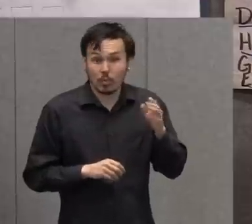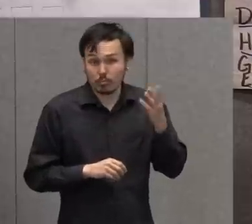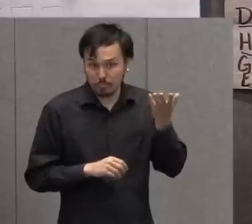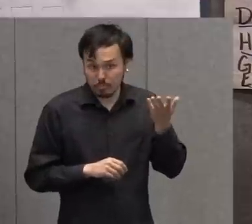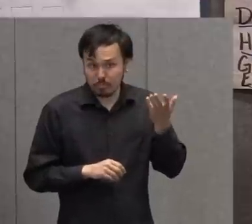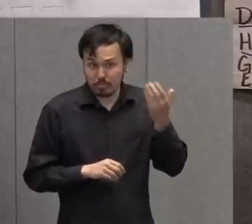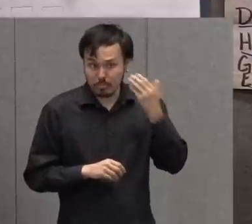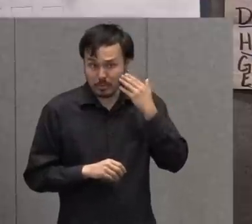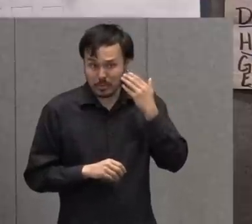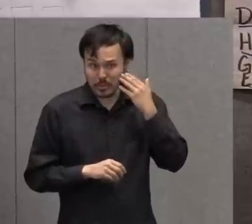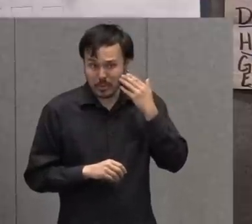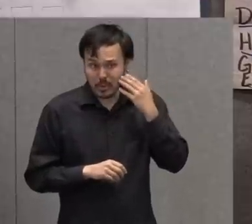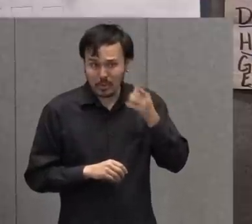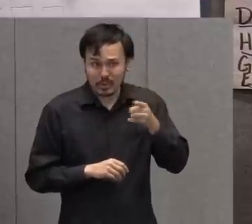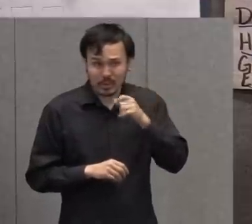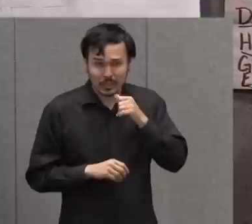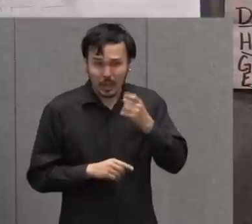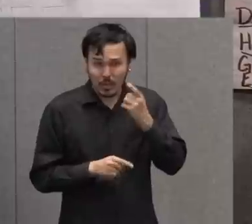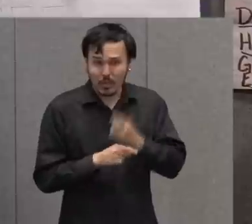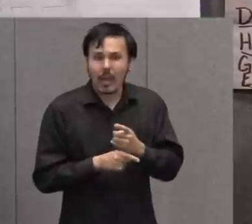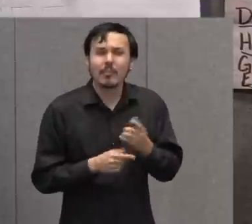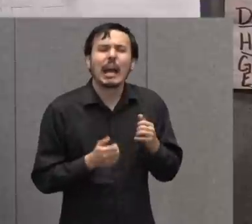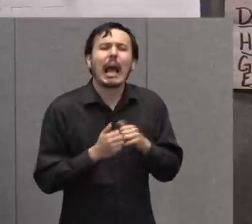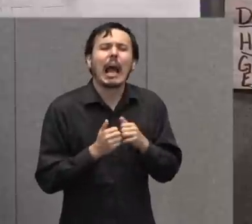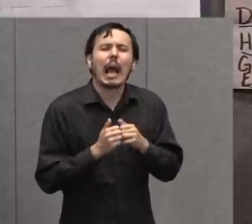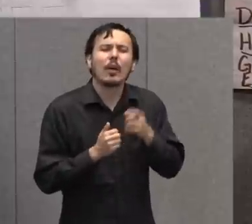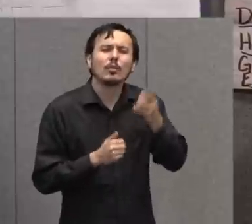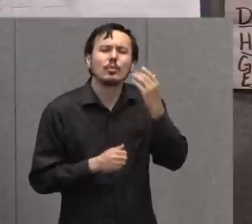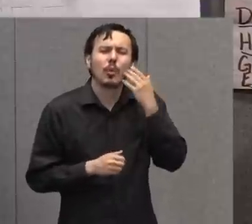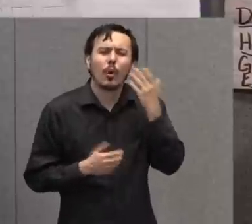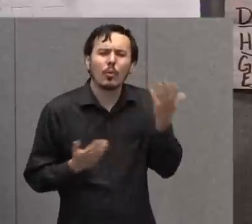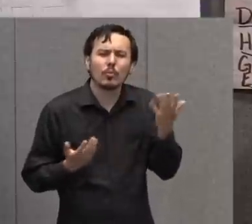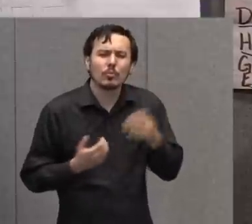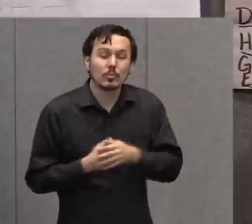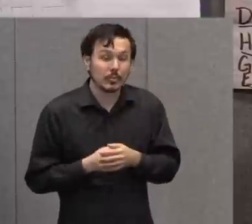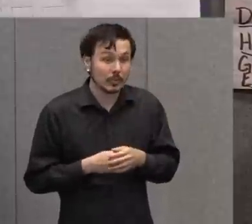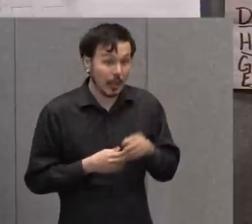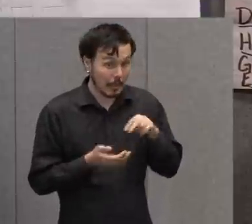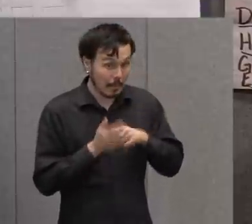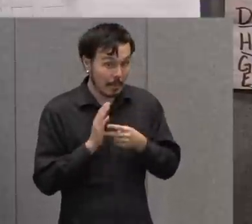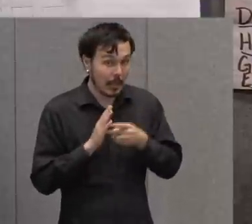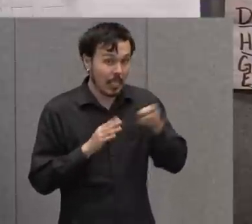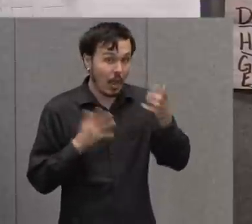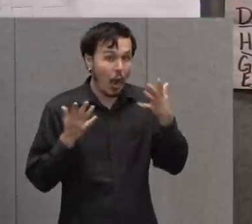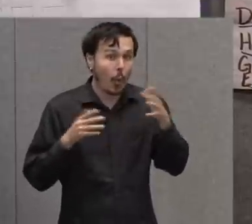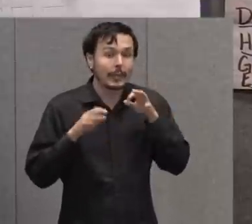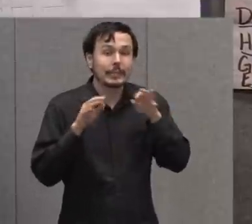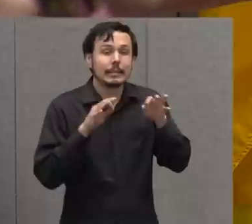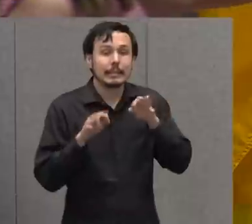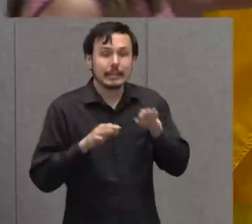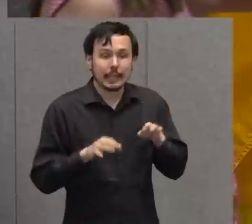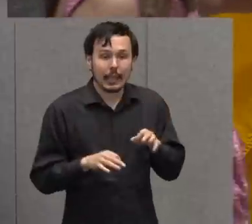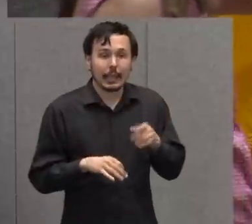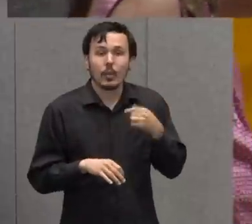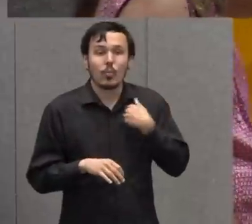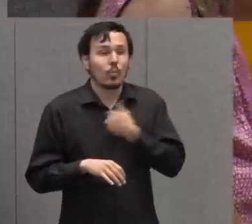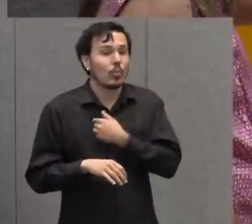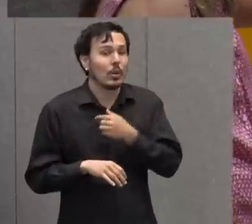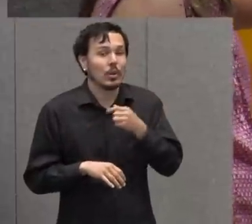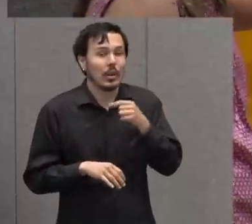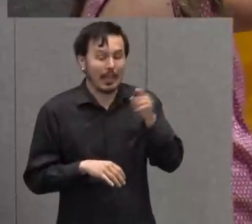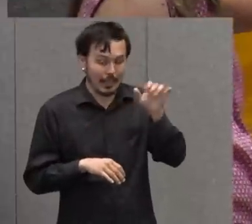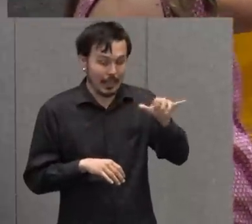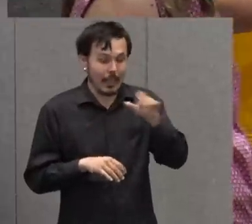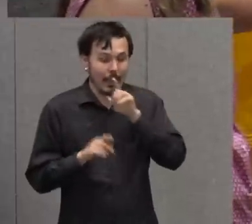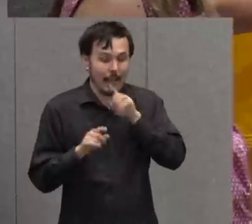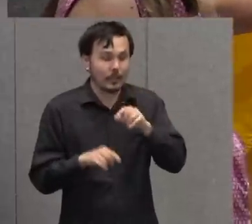is not correct? They already told us she's not correct. So we gotta think back to our pattern